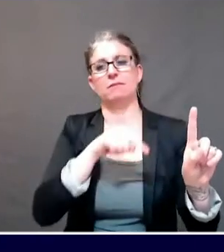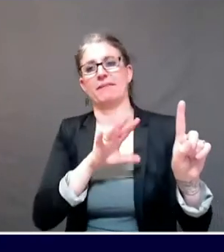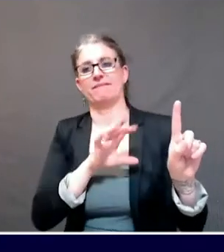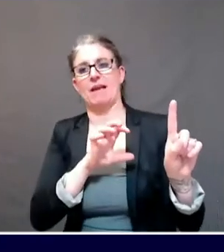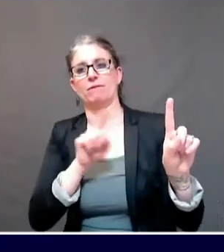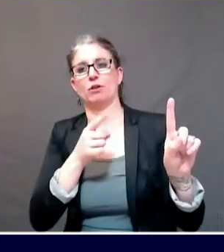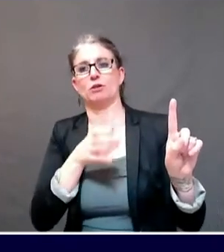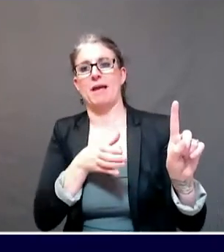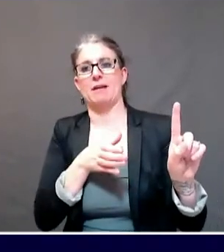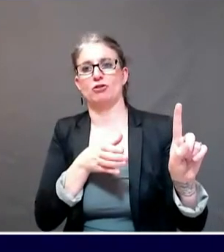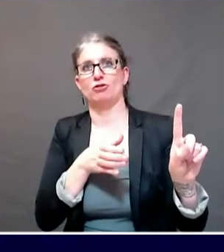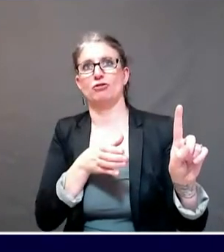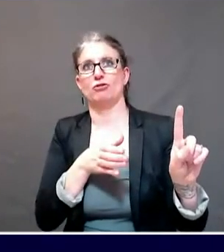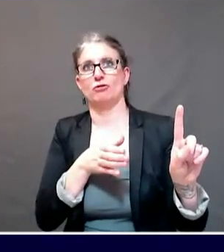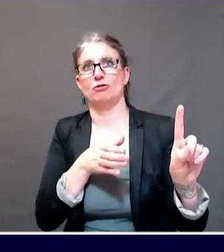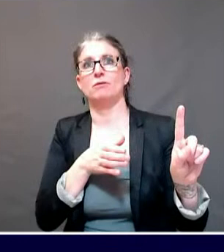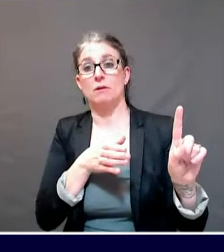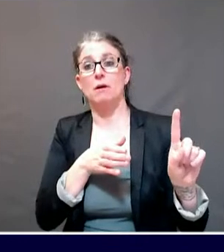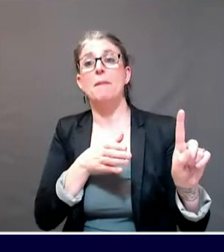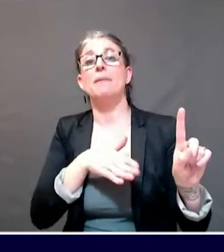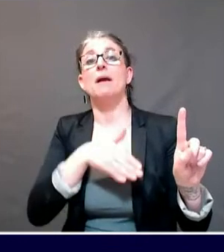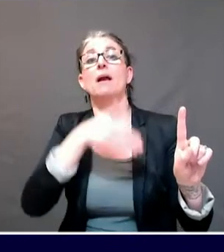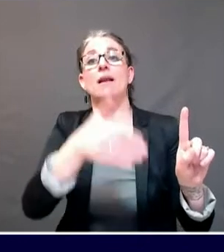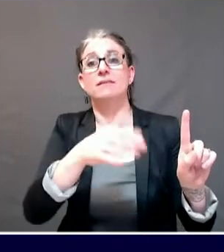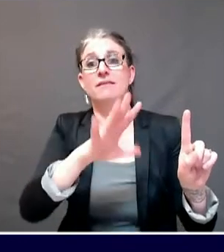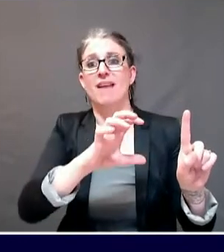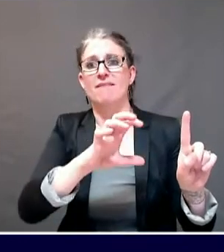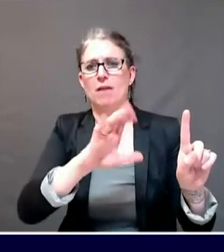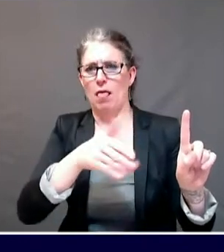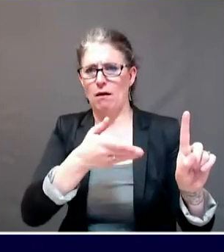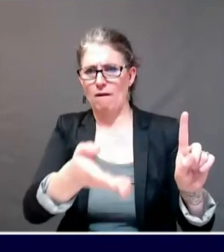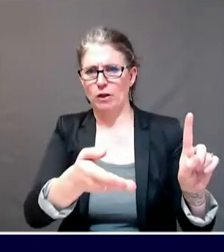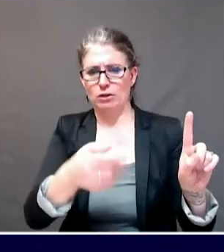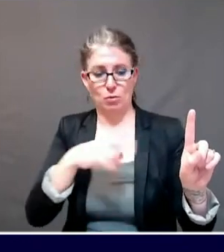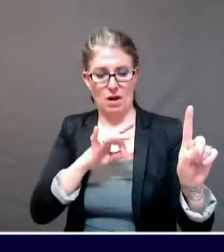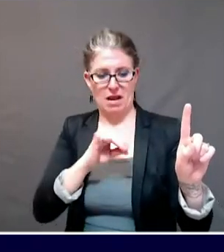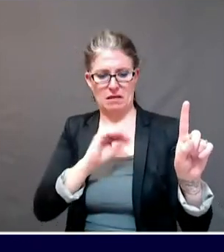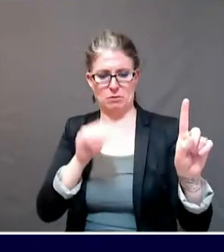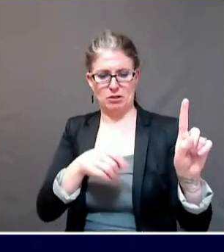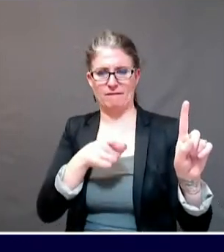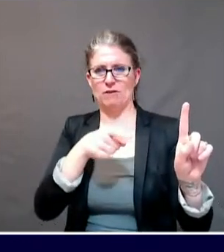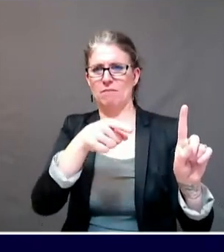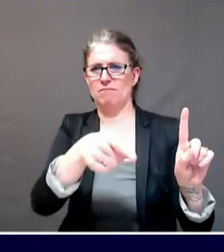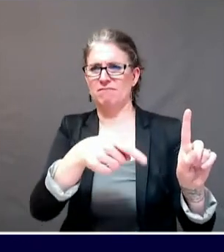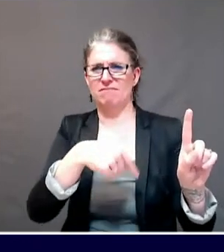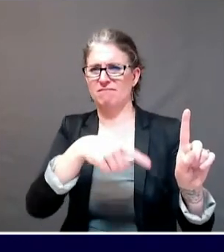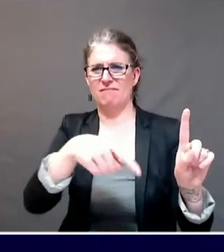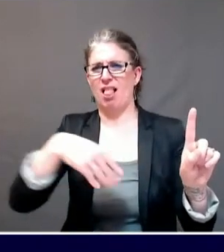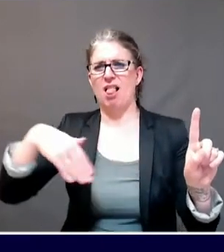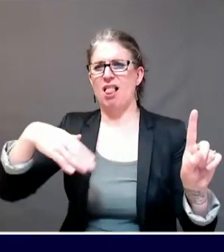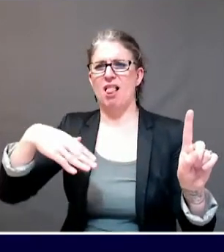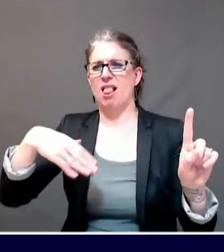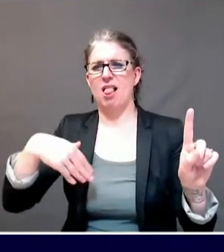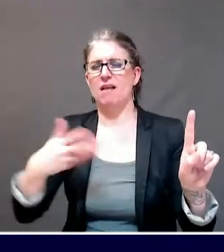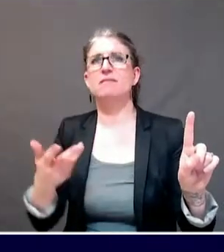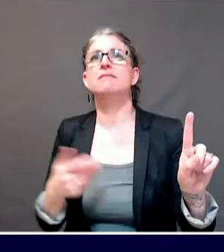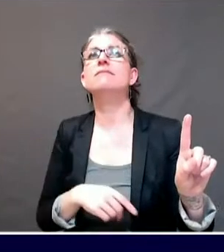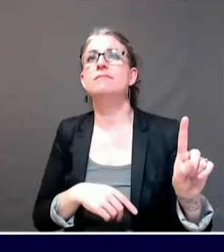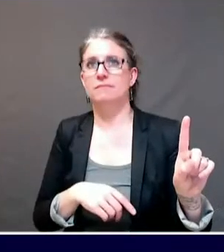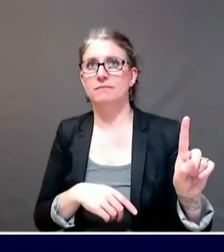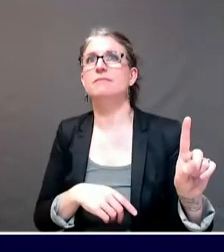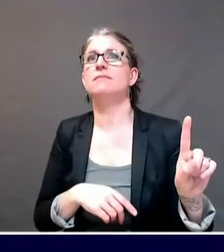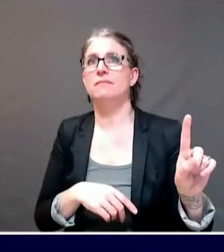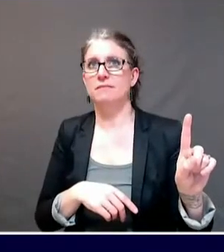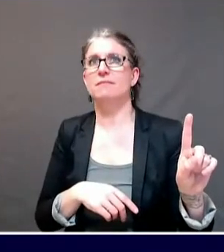That's really the point. Only in retrospect will we know what the total uptake rate was. Doing it in the midst is very